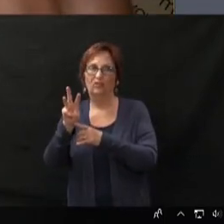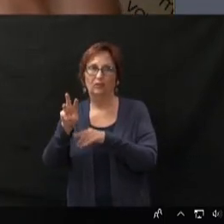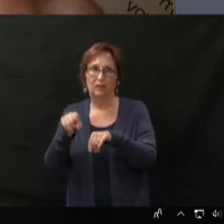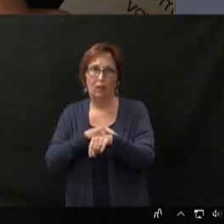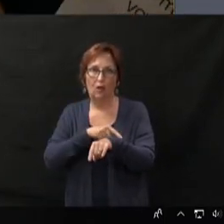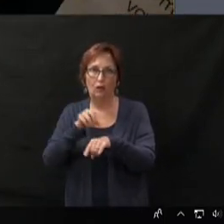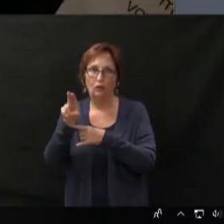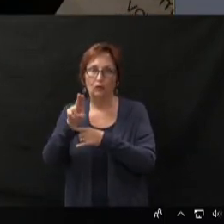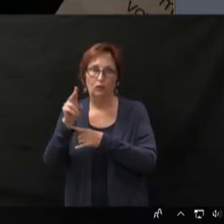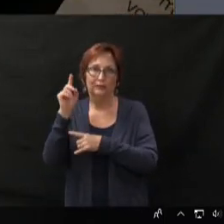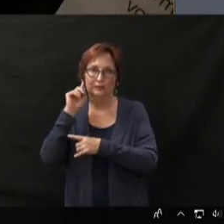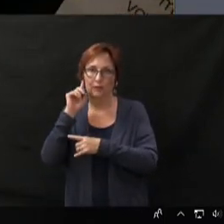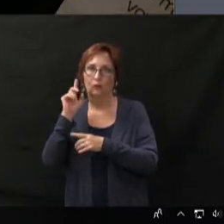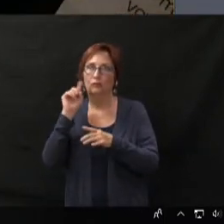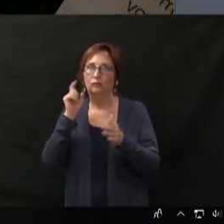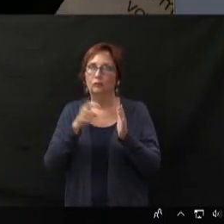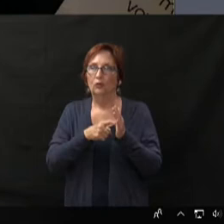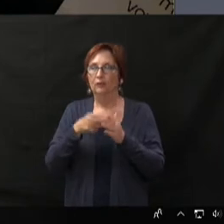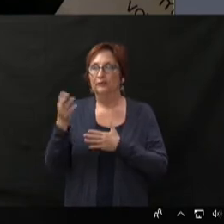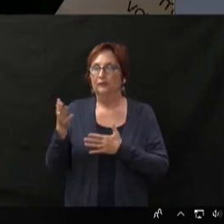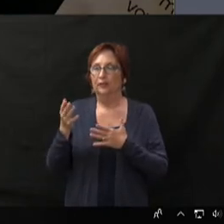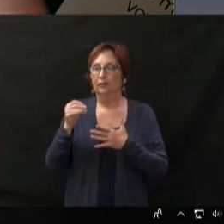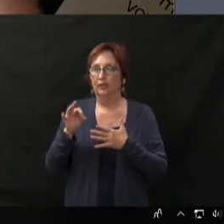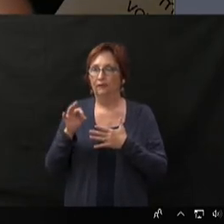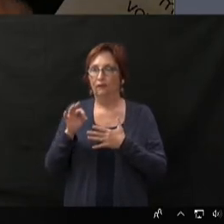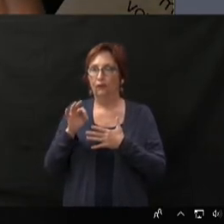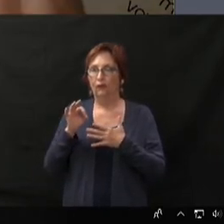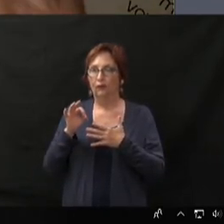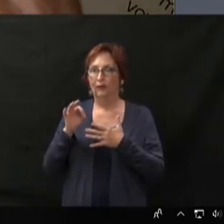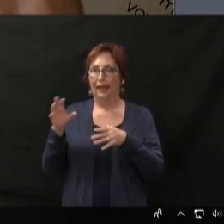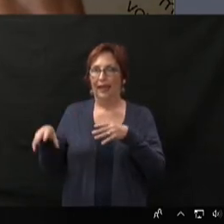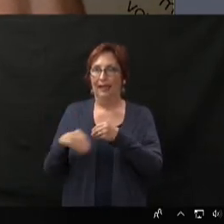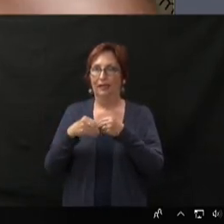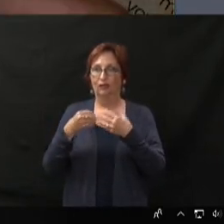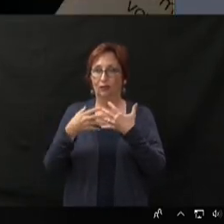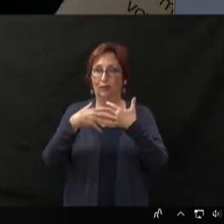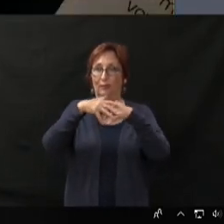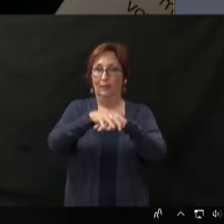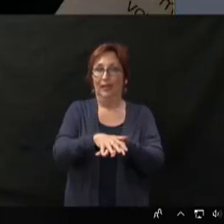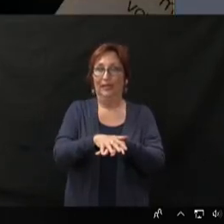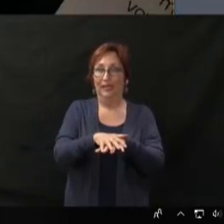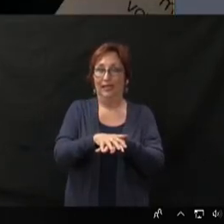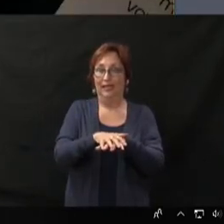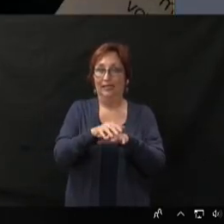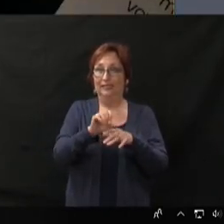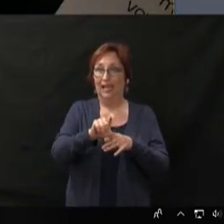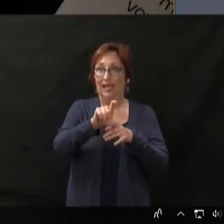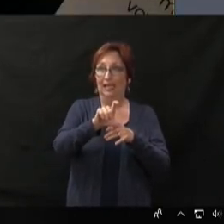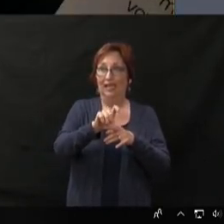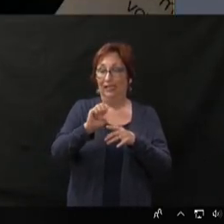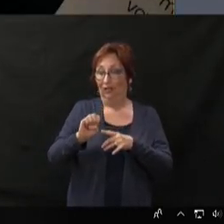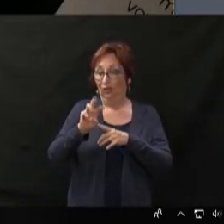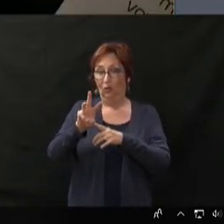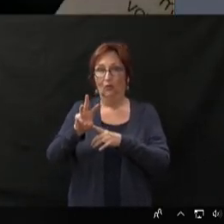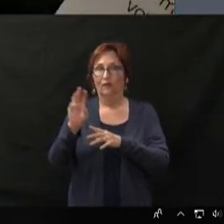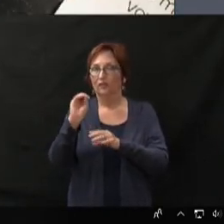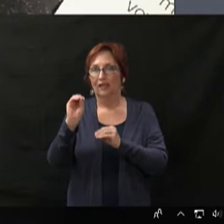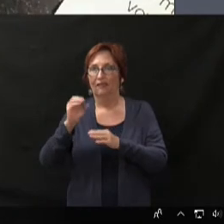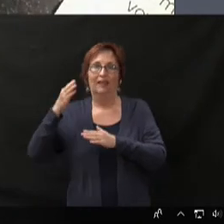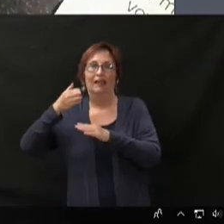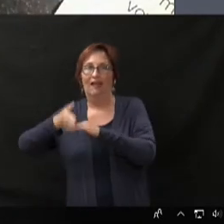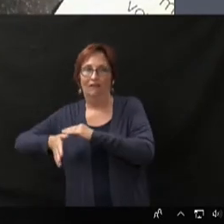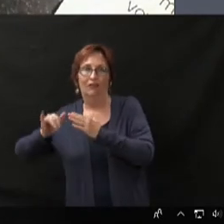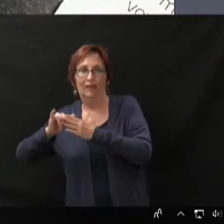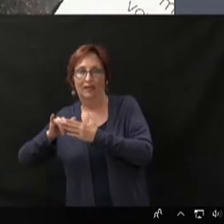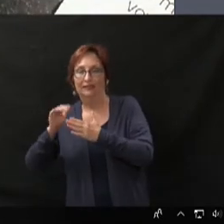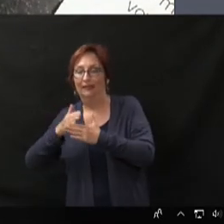Notice right up here, if we're putting it in the blending deck, we don't put anything after it. It's going to be at the end of words.